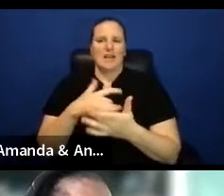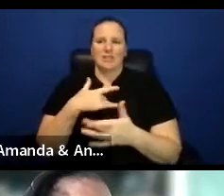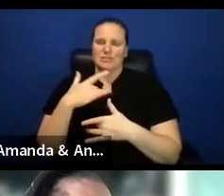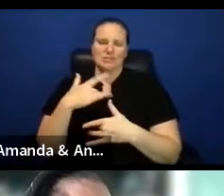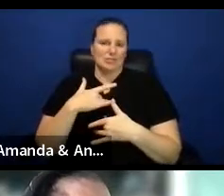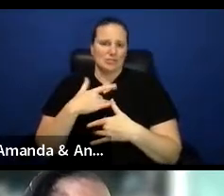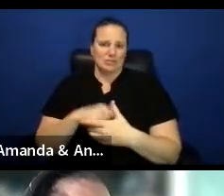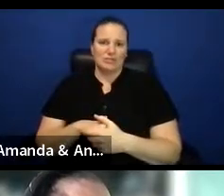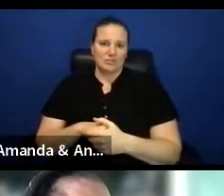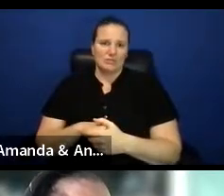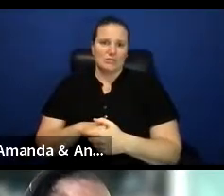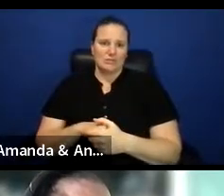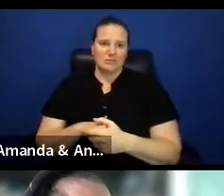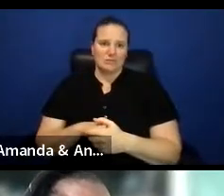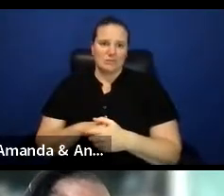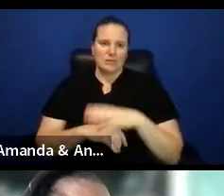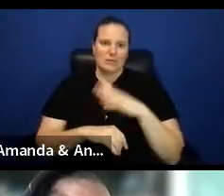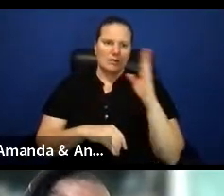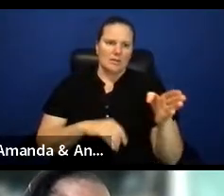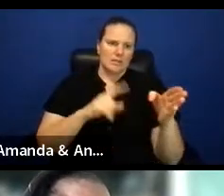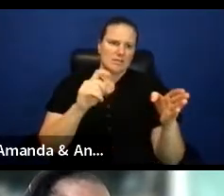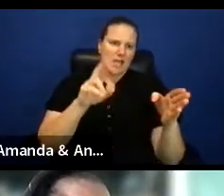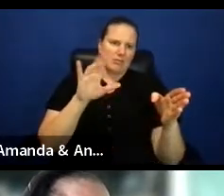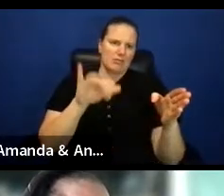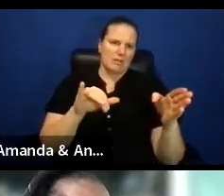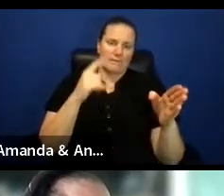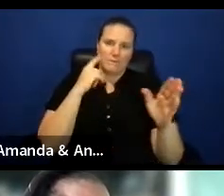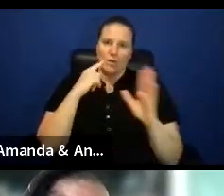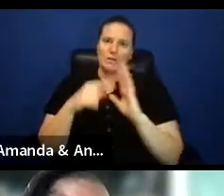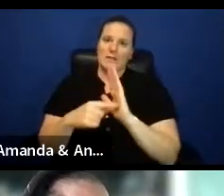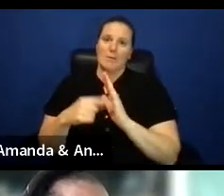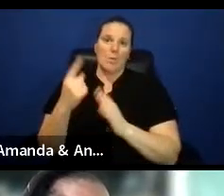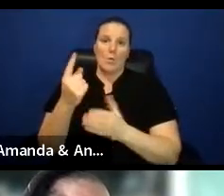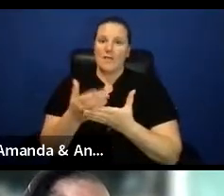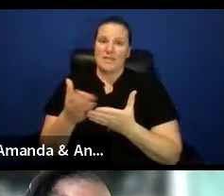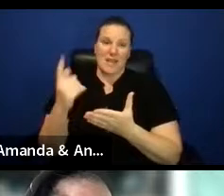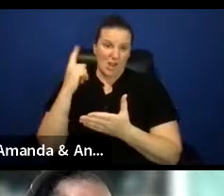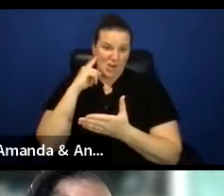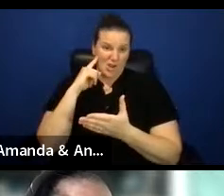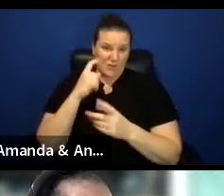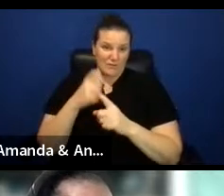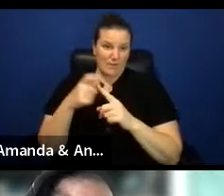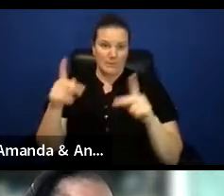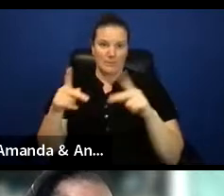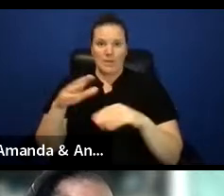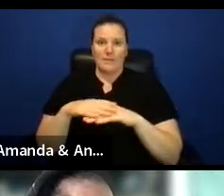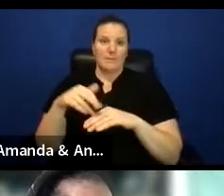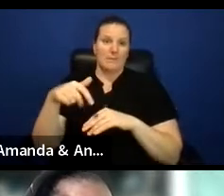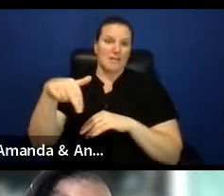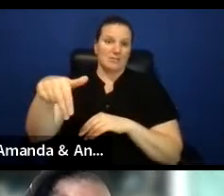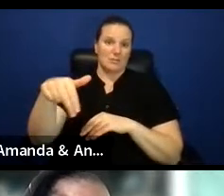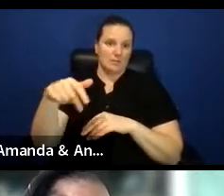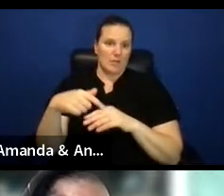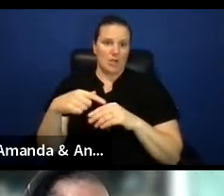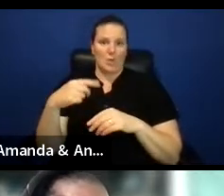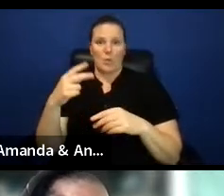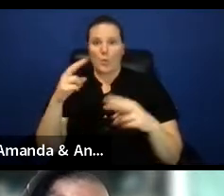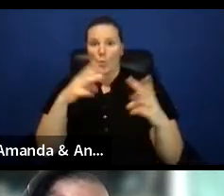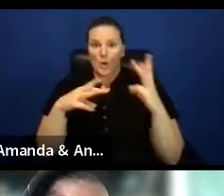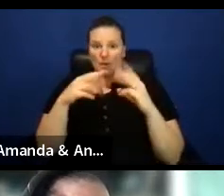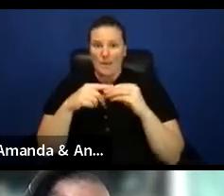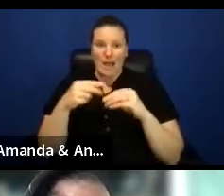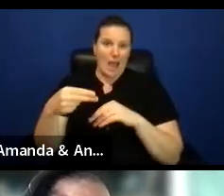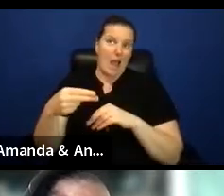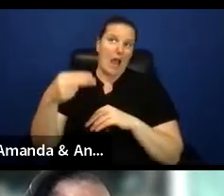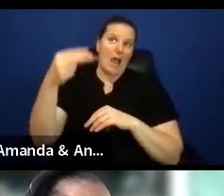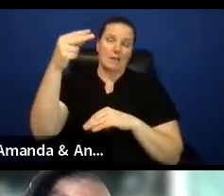concerns. So, like, for example, one of the things I've heard from folks in the pedestrian realm is they're concerned about the height of the bridge and being